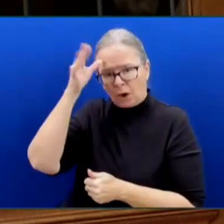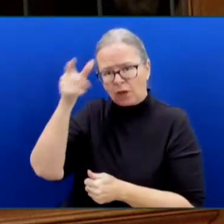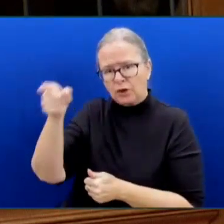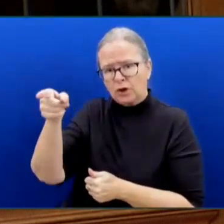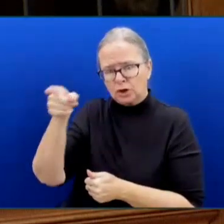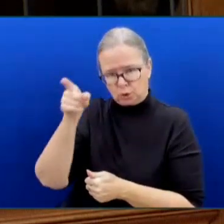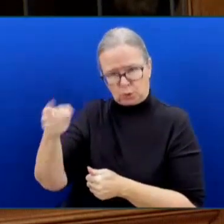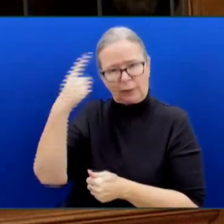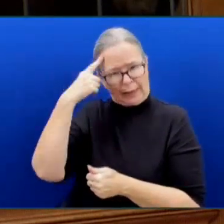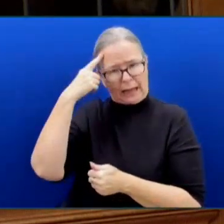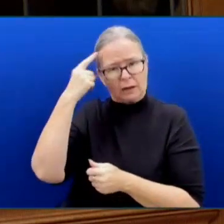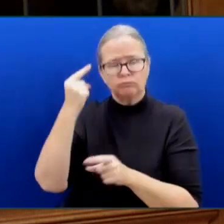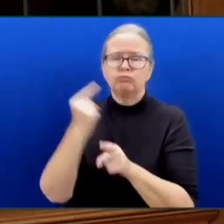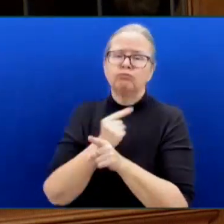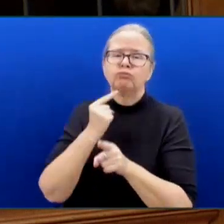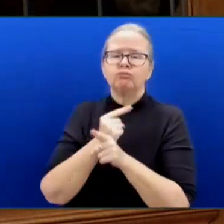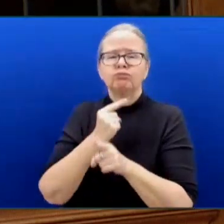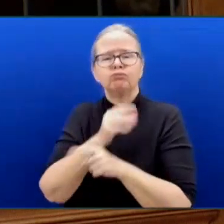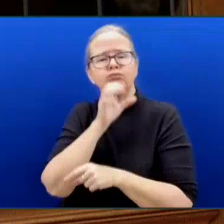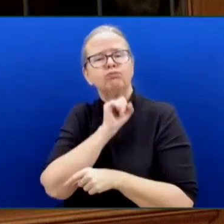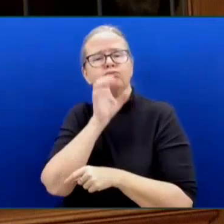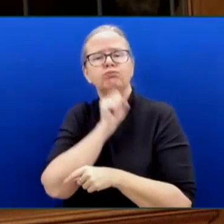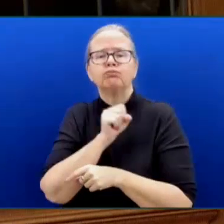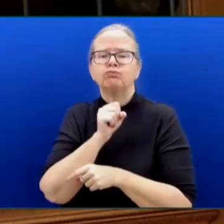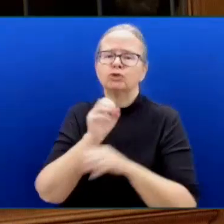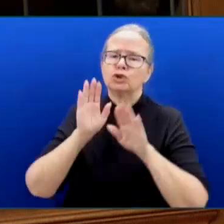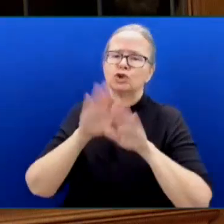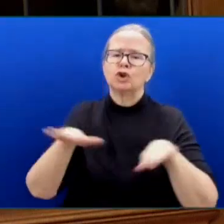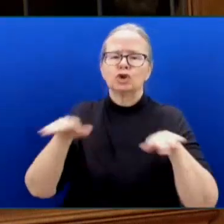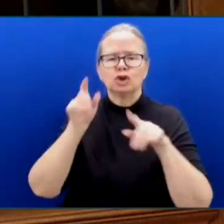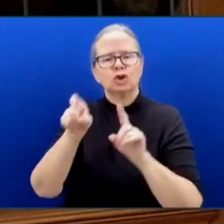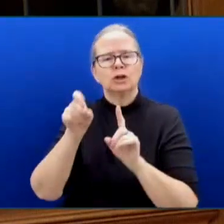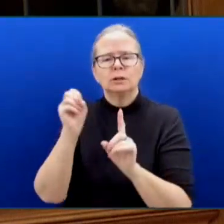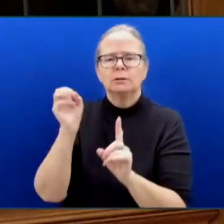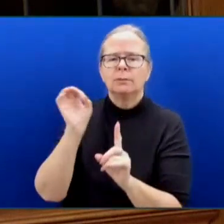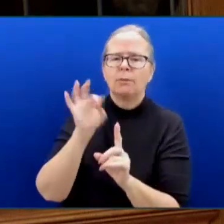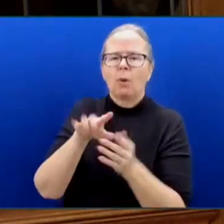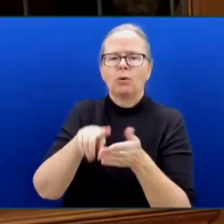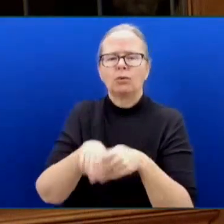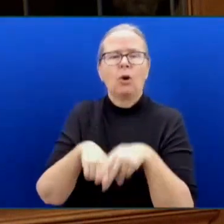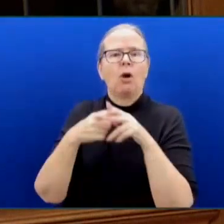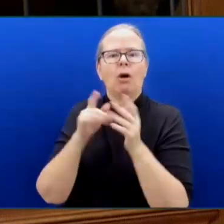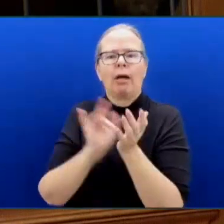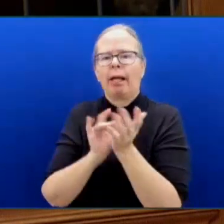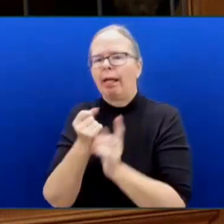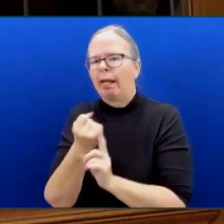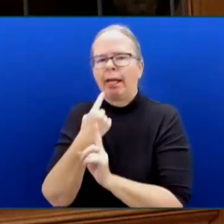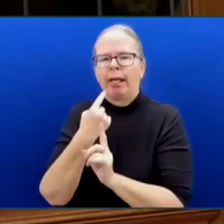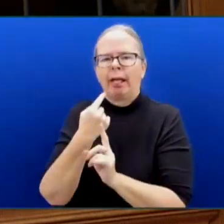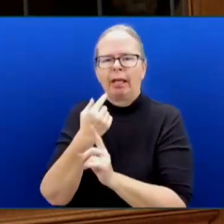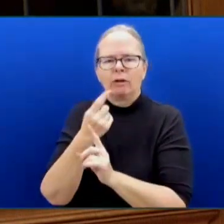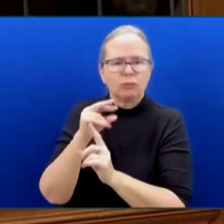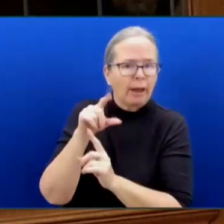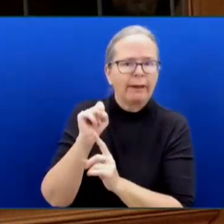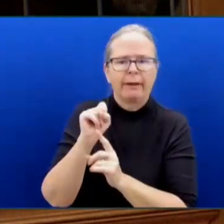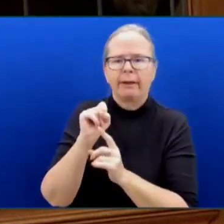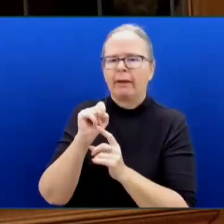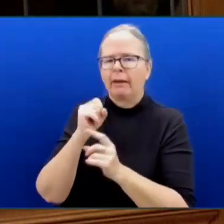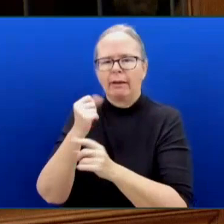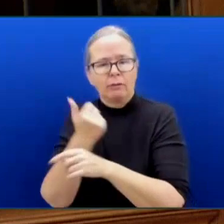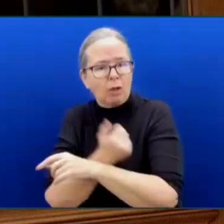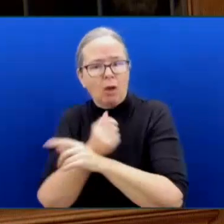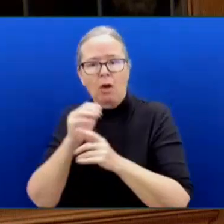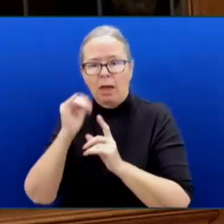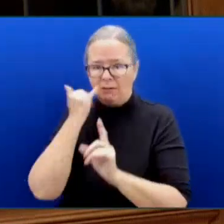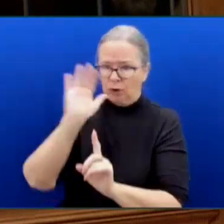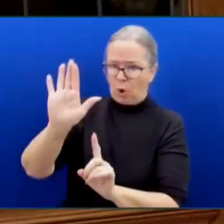in our streets or school system, and if, God forbid, his own child became addicted to these drugs? Would he encourage them to